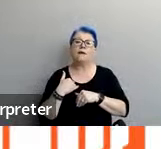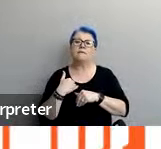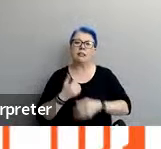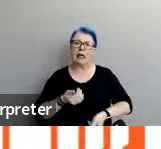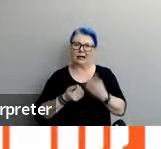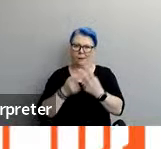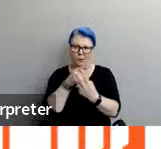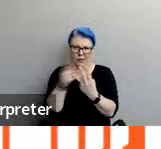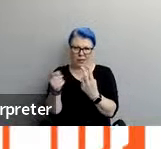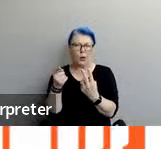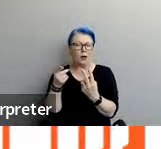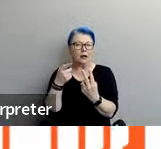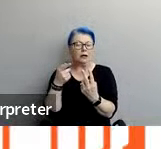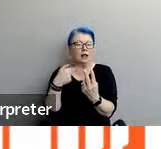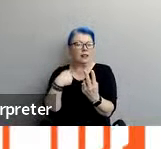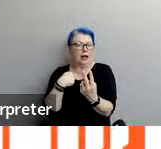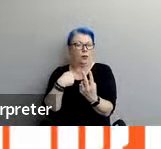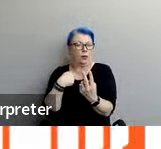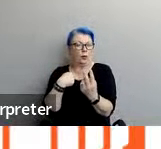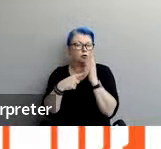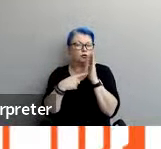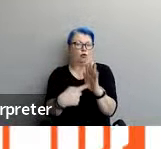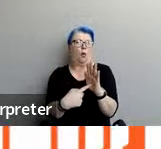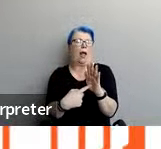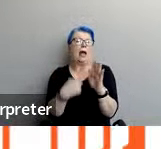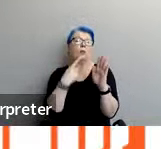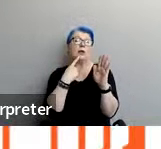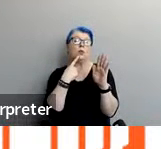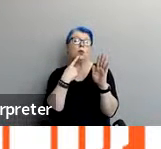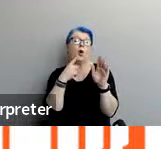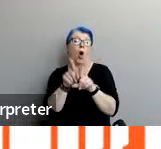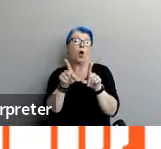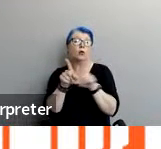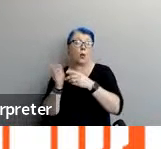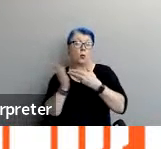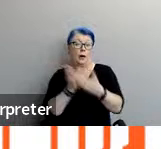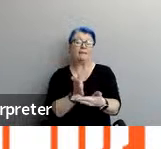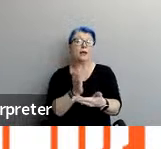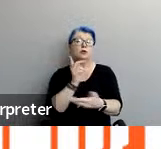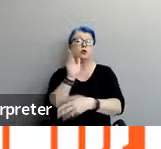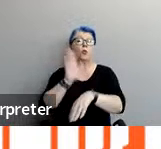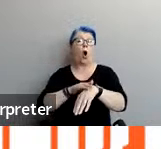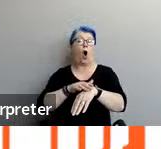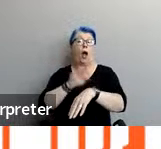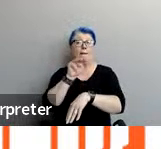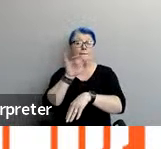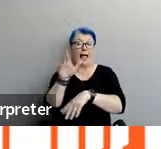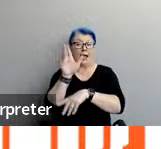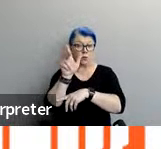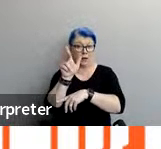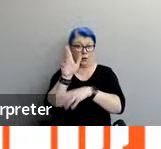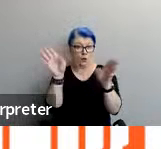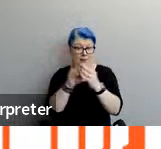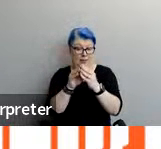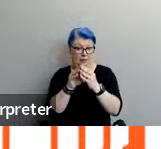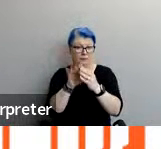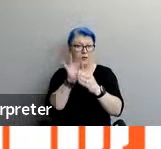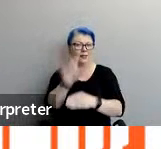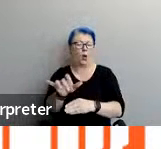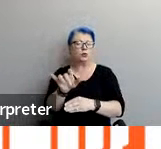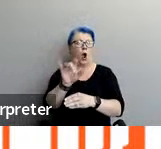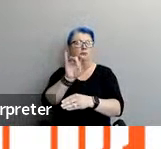here that we'll bring forward on the 23rd for approval, and that's positions that have come from the board